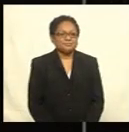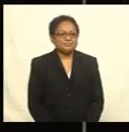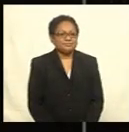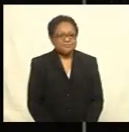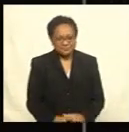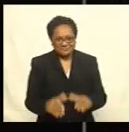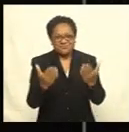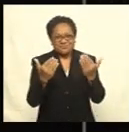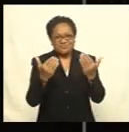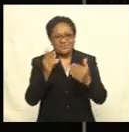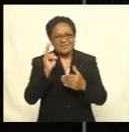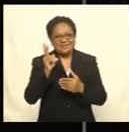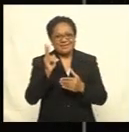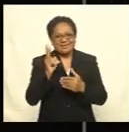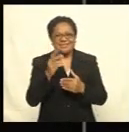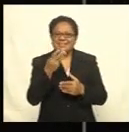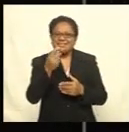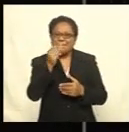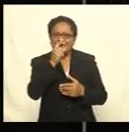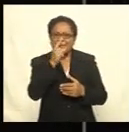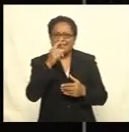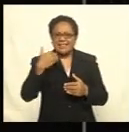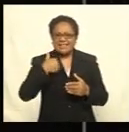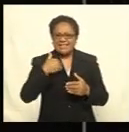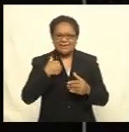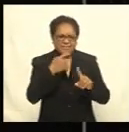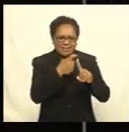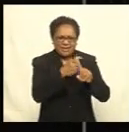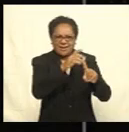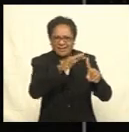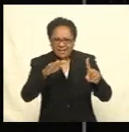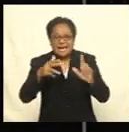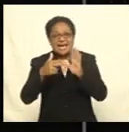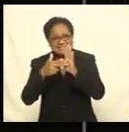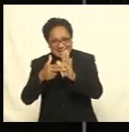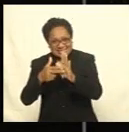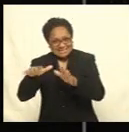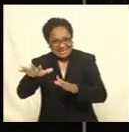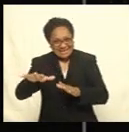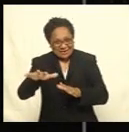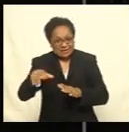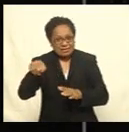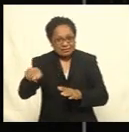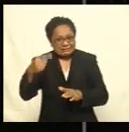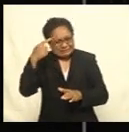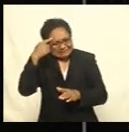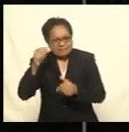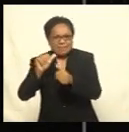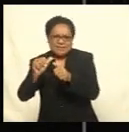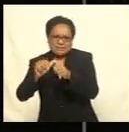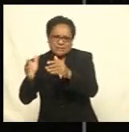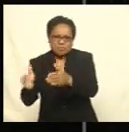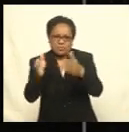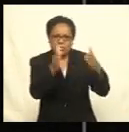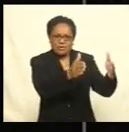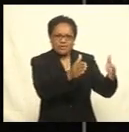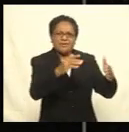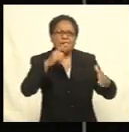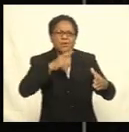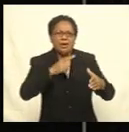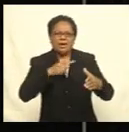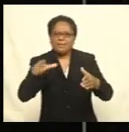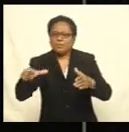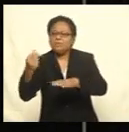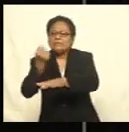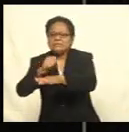Welcome back. Some people living in Koroisaravi native settlement Nandi are thinking of relocating due to constant sea